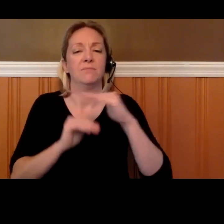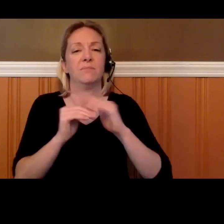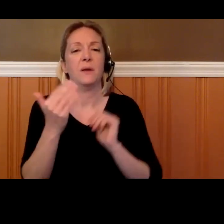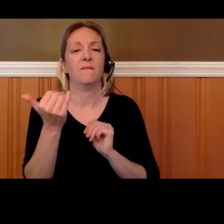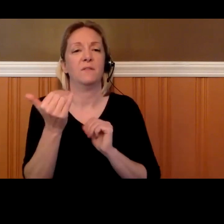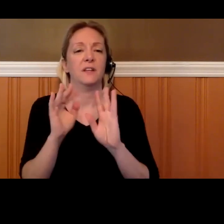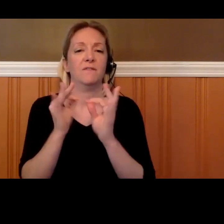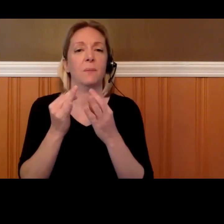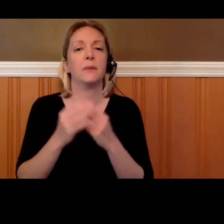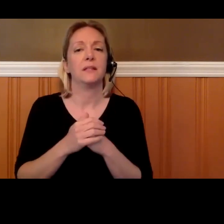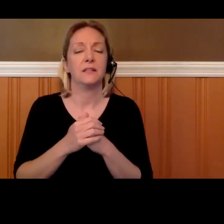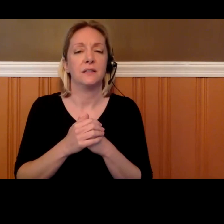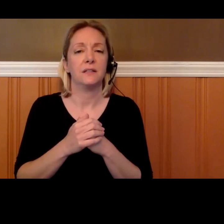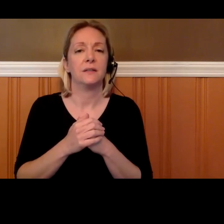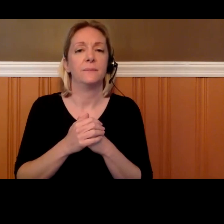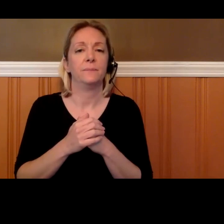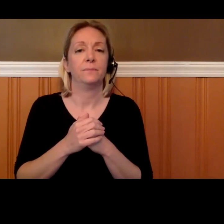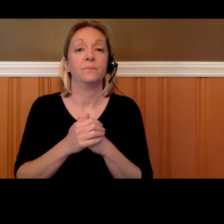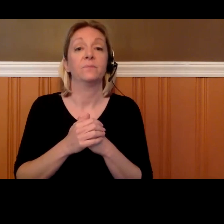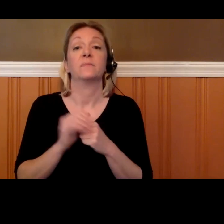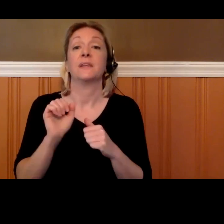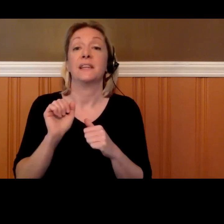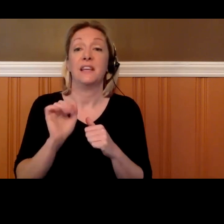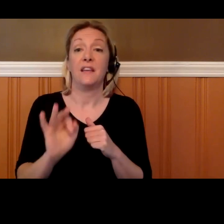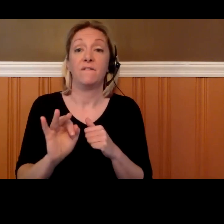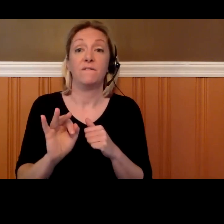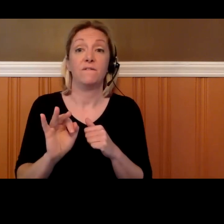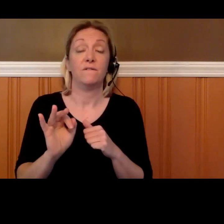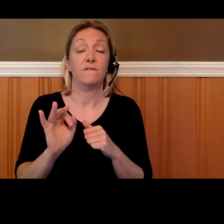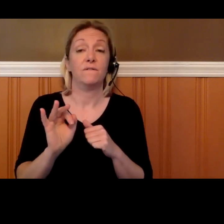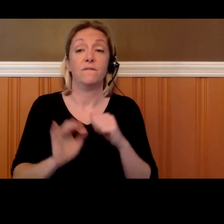small. If we fill it up, we probably will do it again.